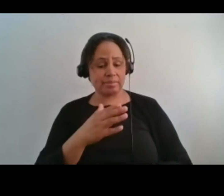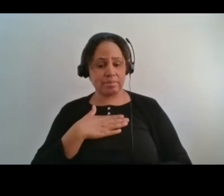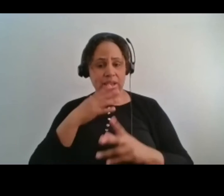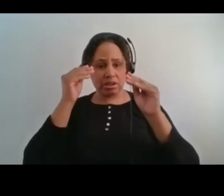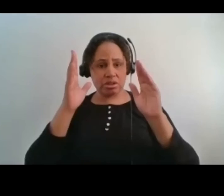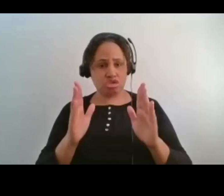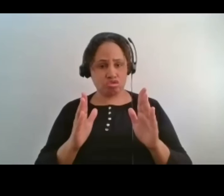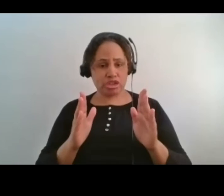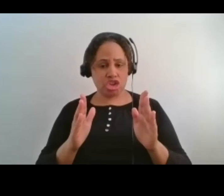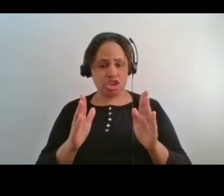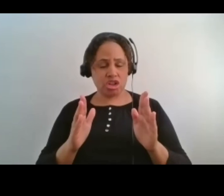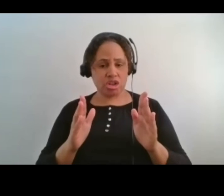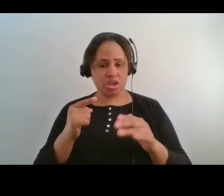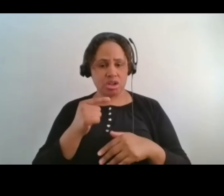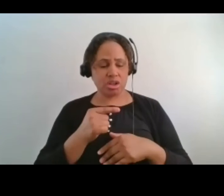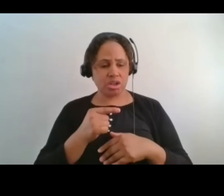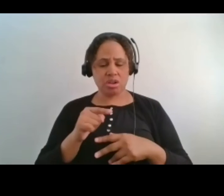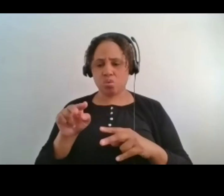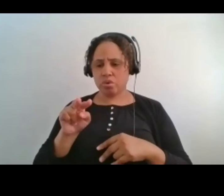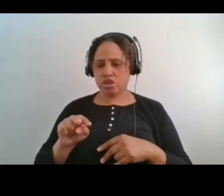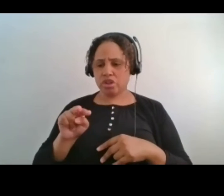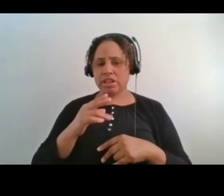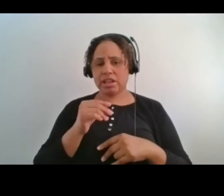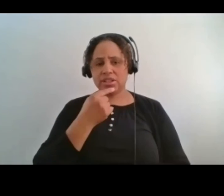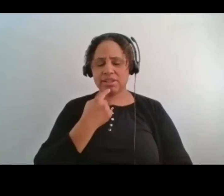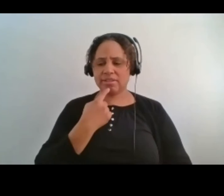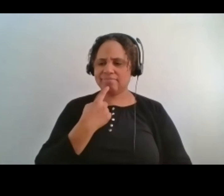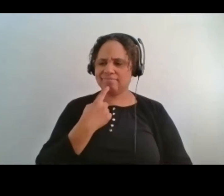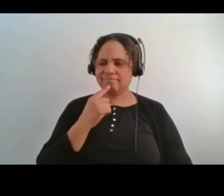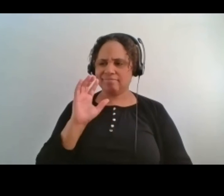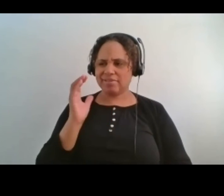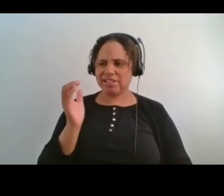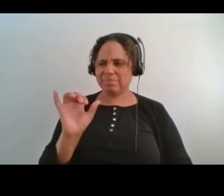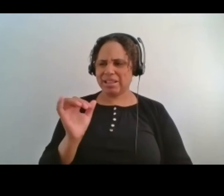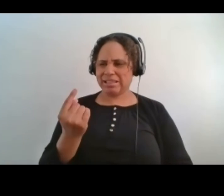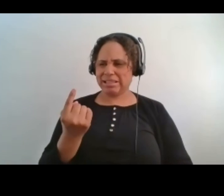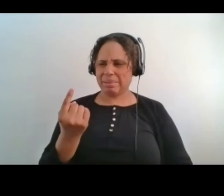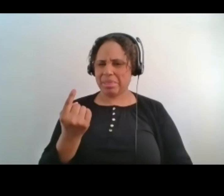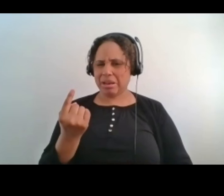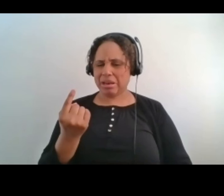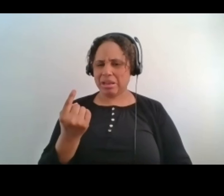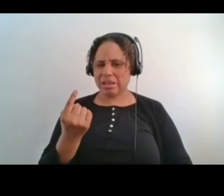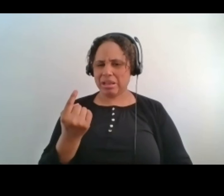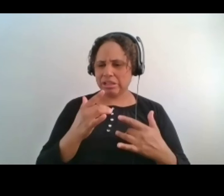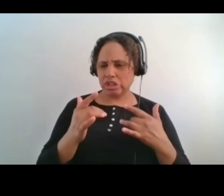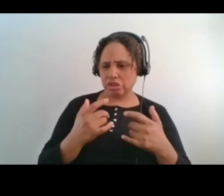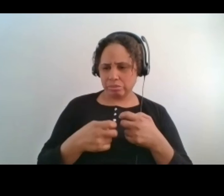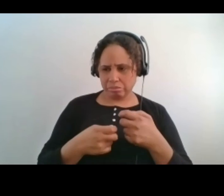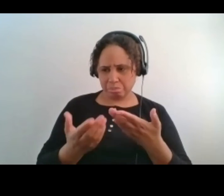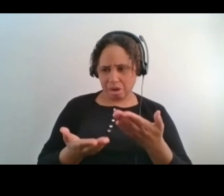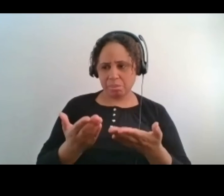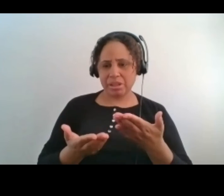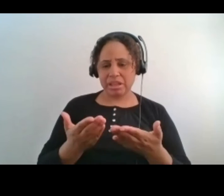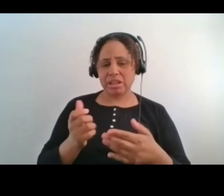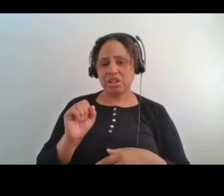like looking at that, and she said, seemed like something concerning probably. So